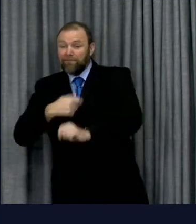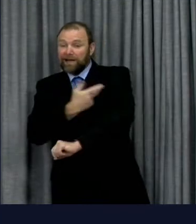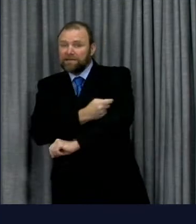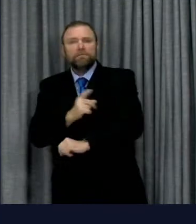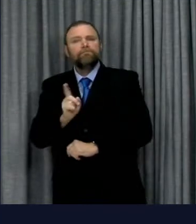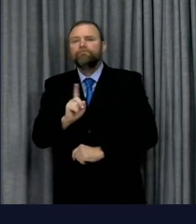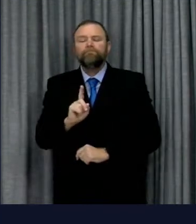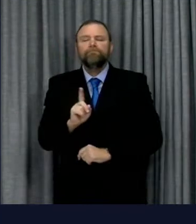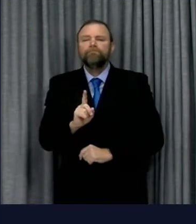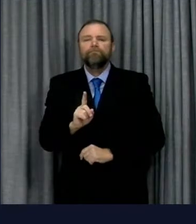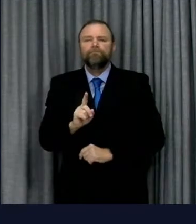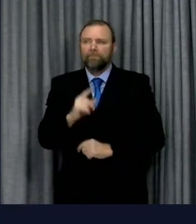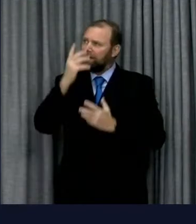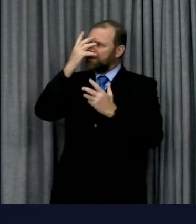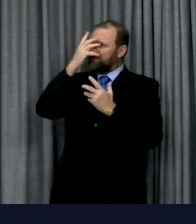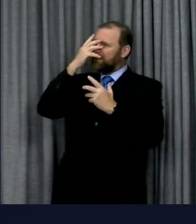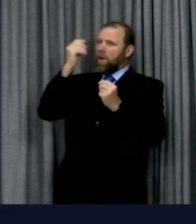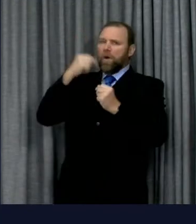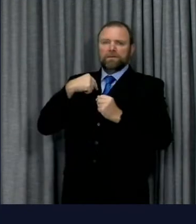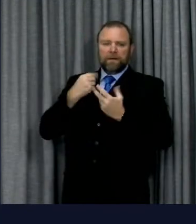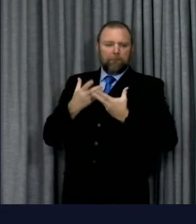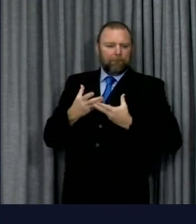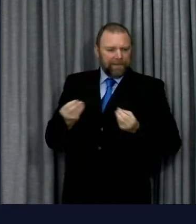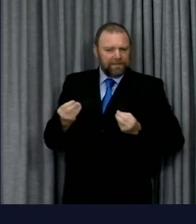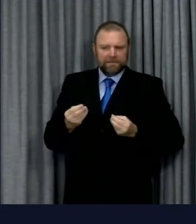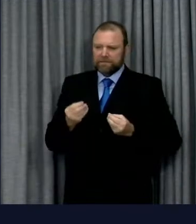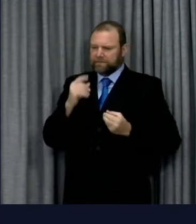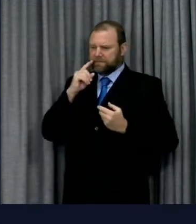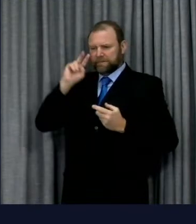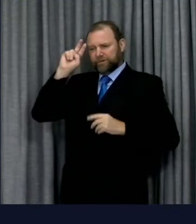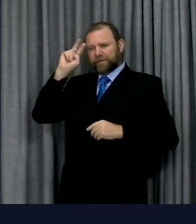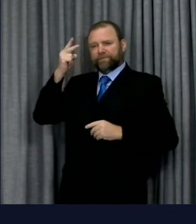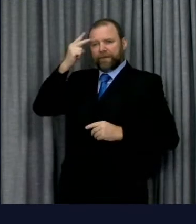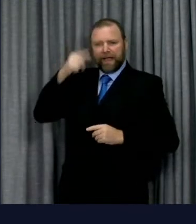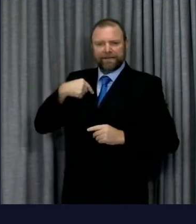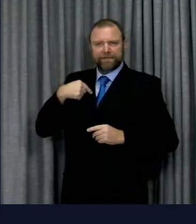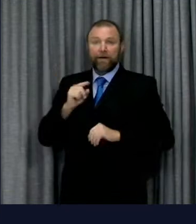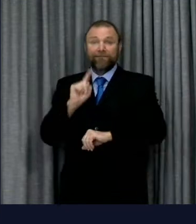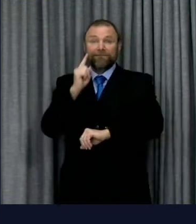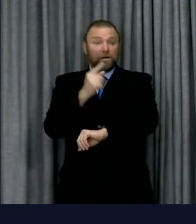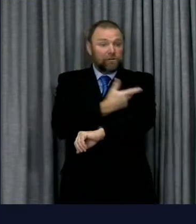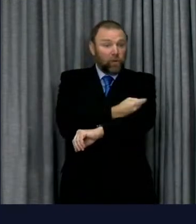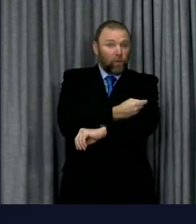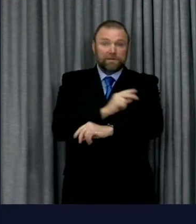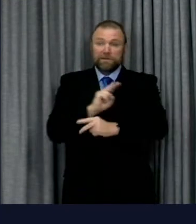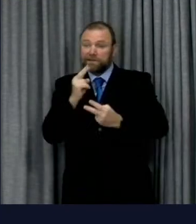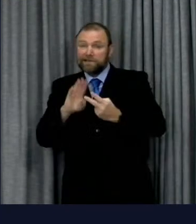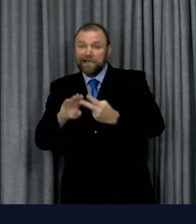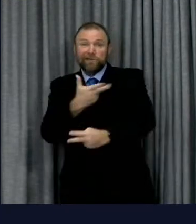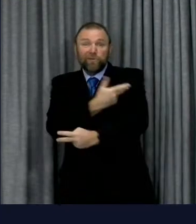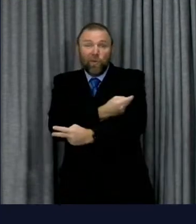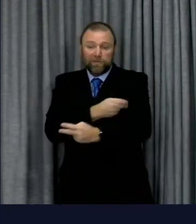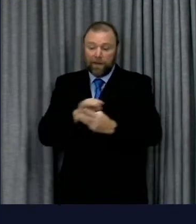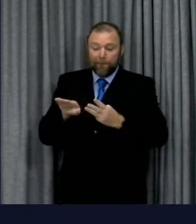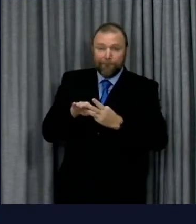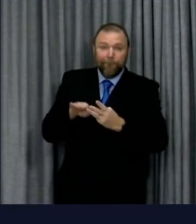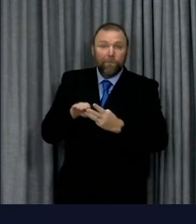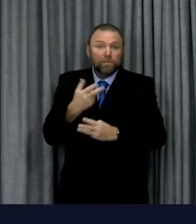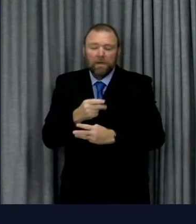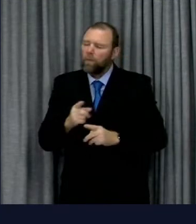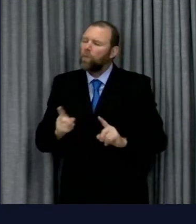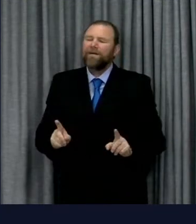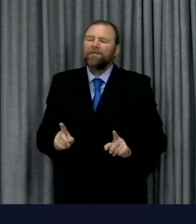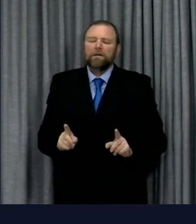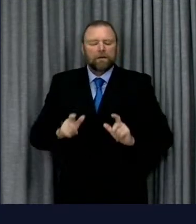in Wales, whether that's your first dose, your second dose, or your booster. Let's keep on